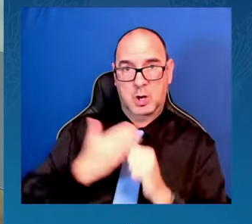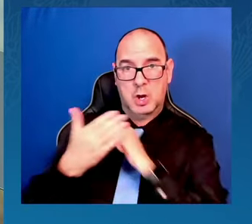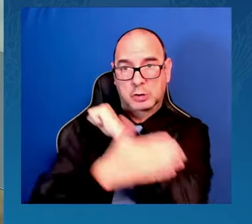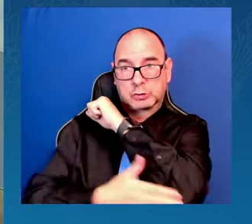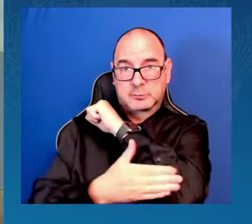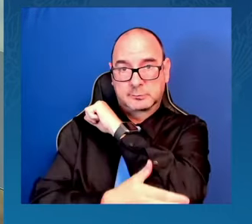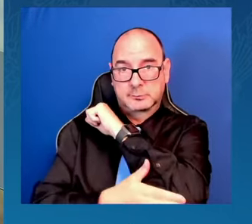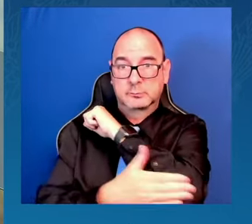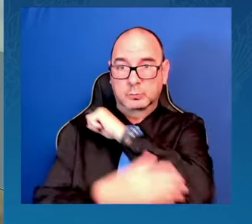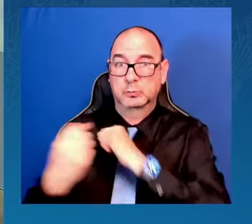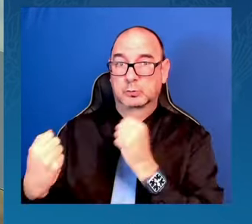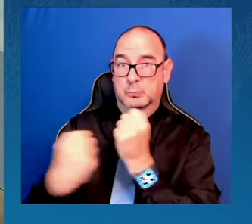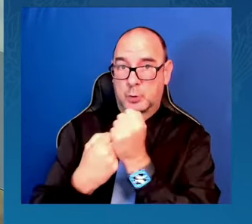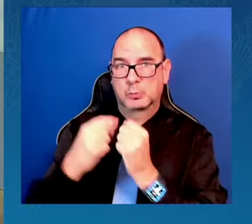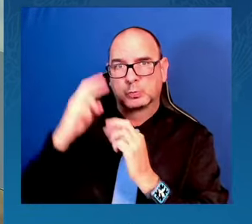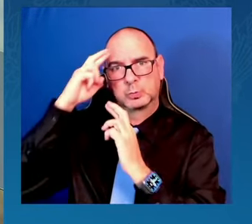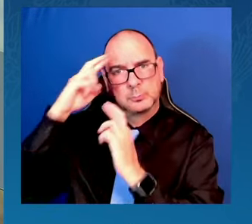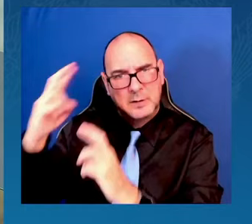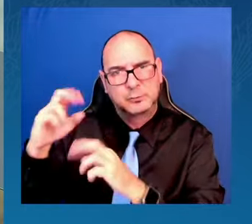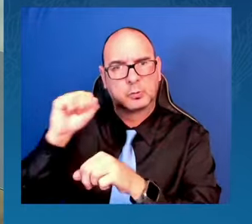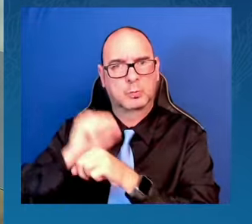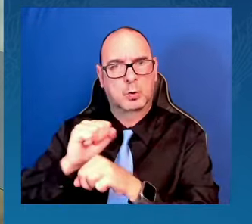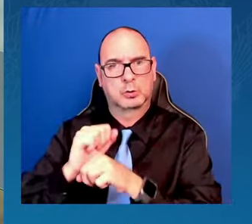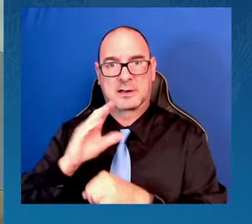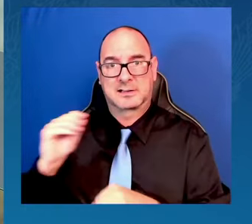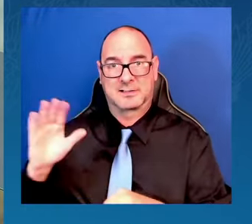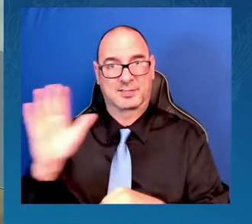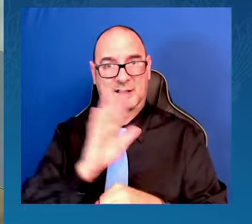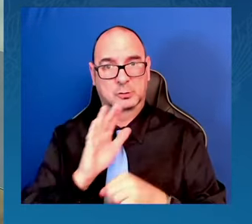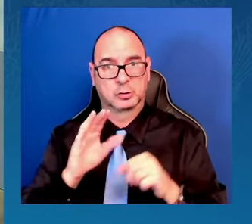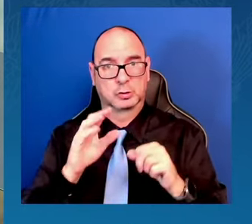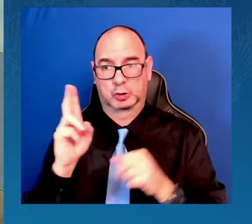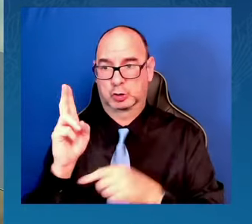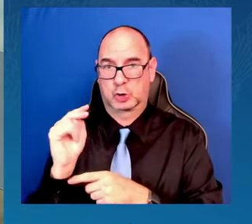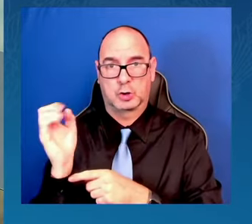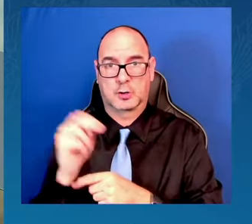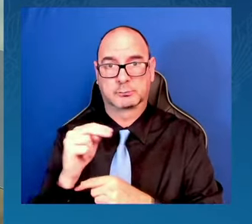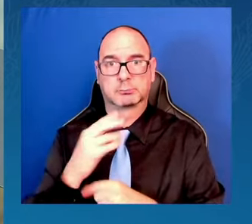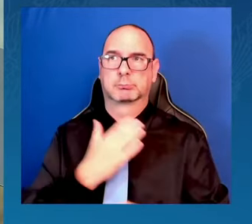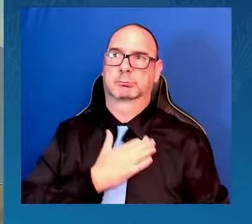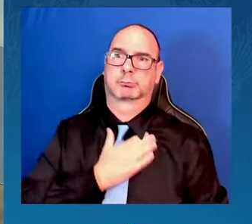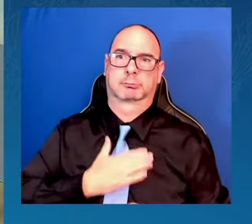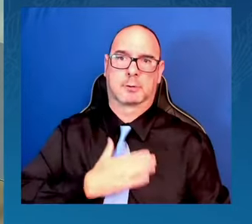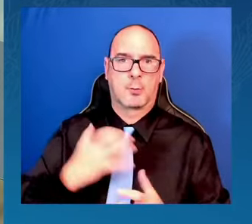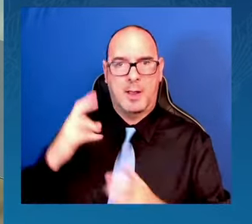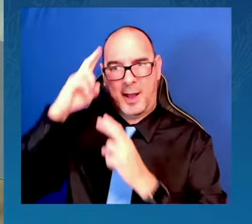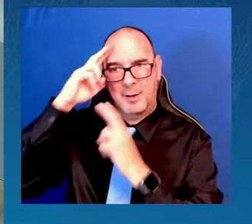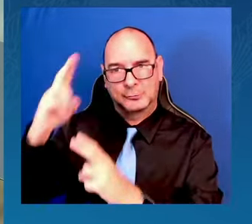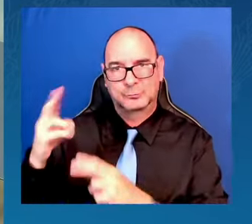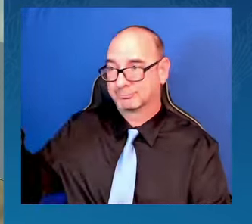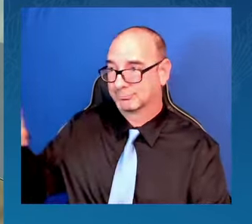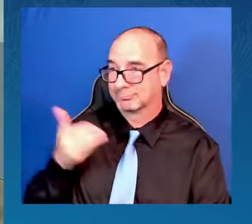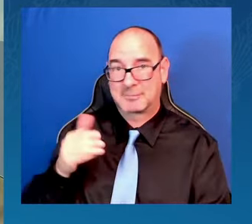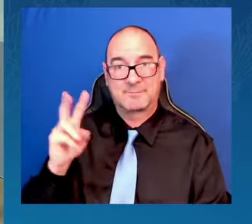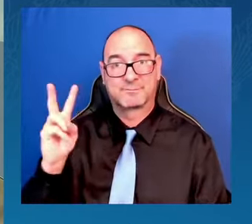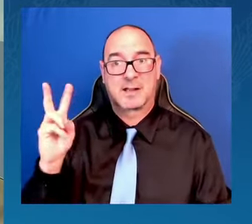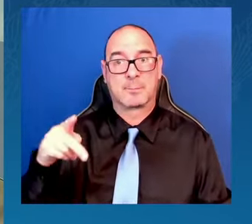unions. It is my honor to introduce the Vice President of the United States of America, Vice President